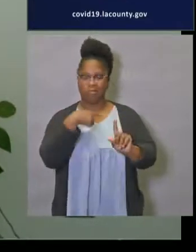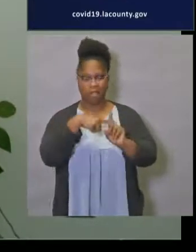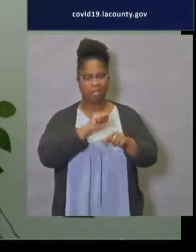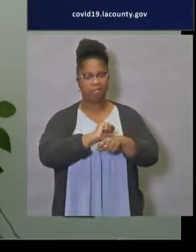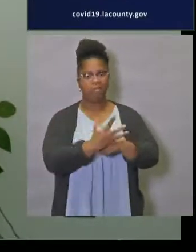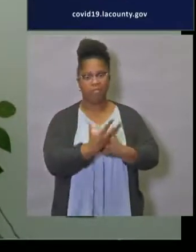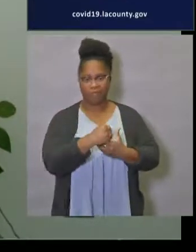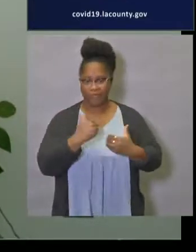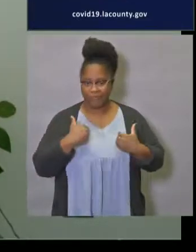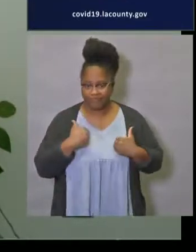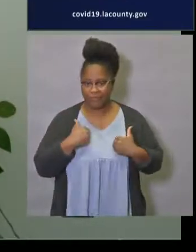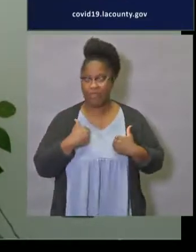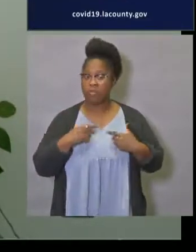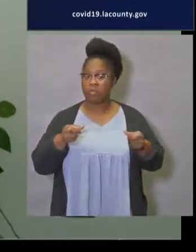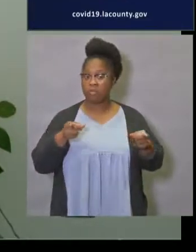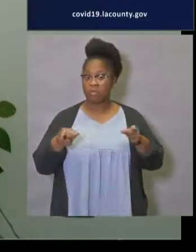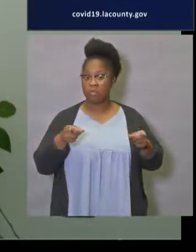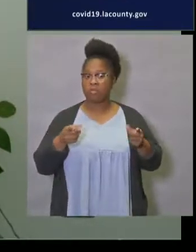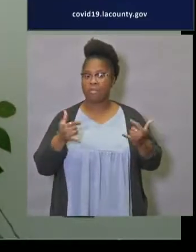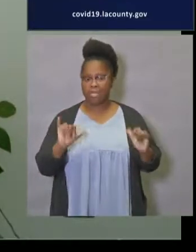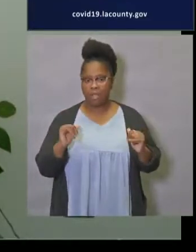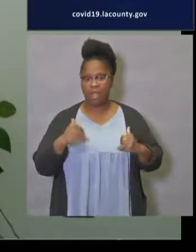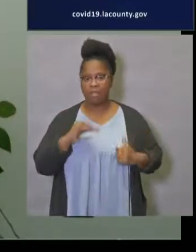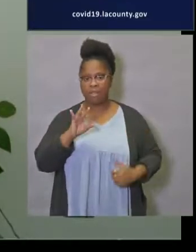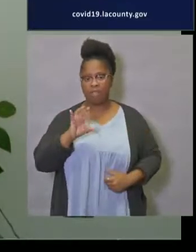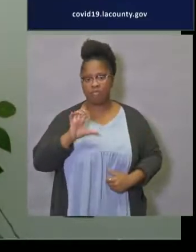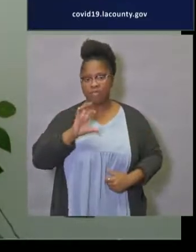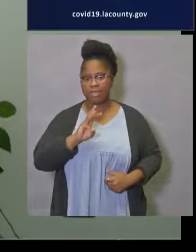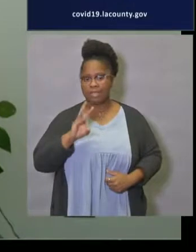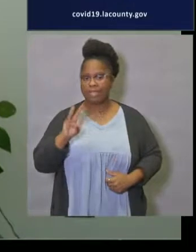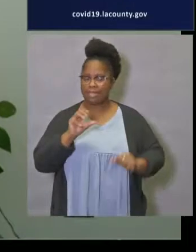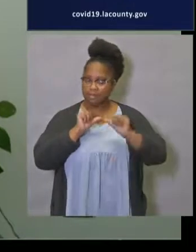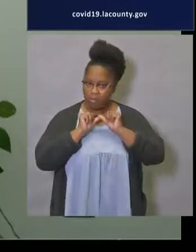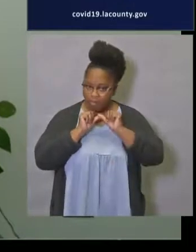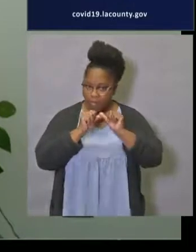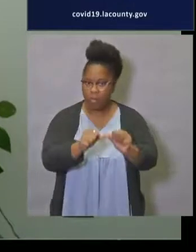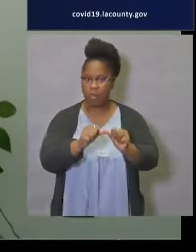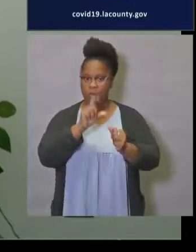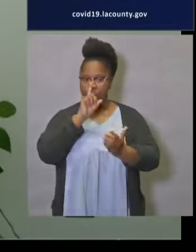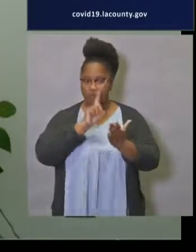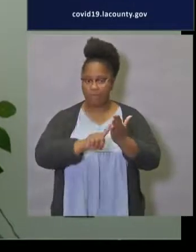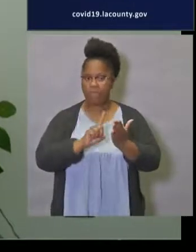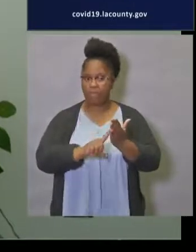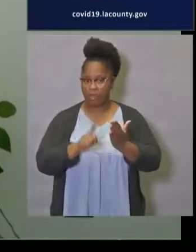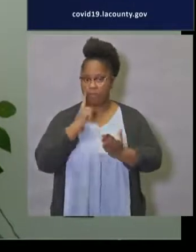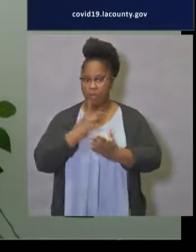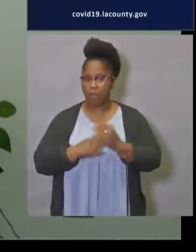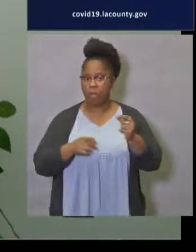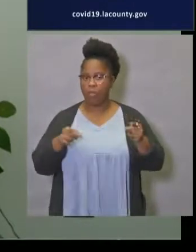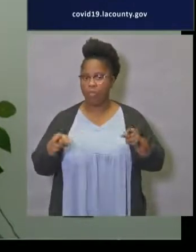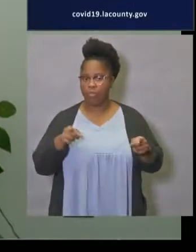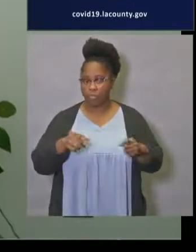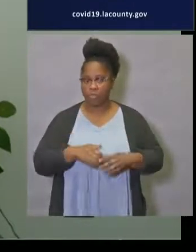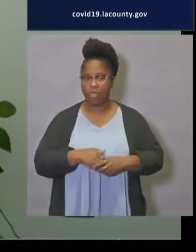Of these, there are currently 966 ongoing investigations, and we've